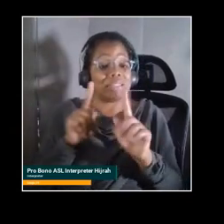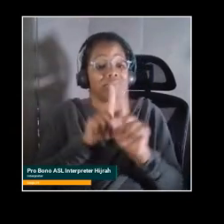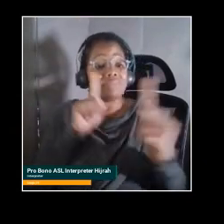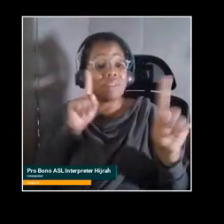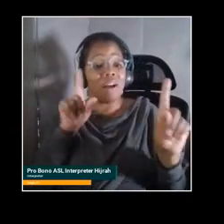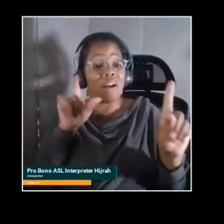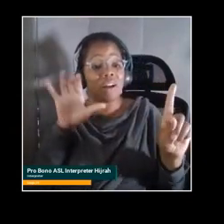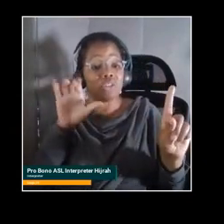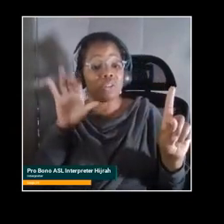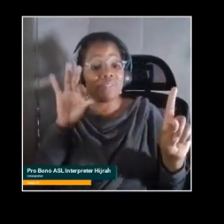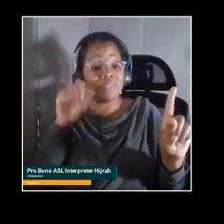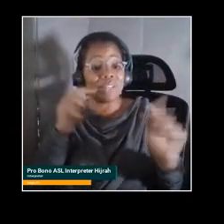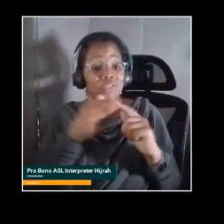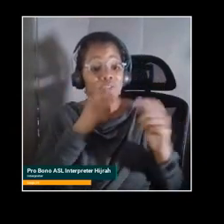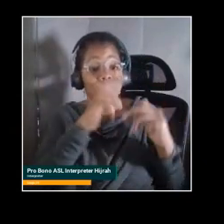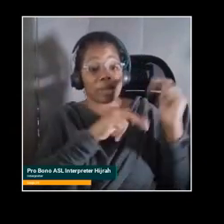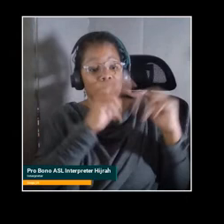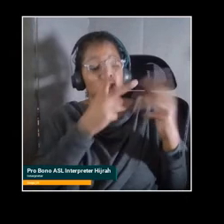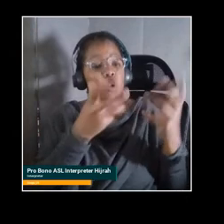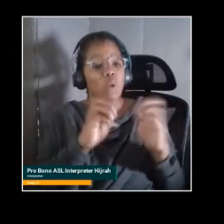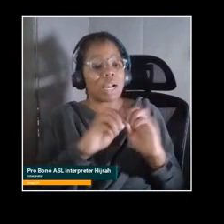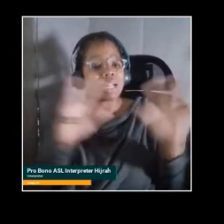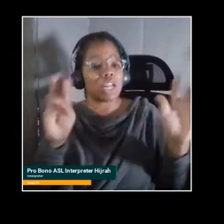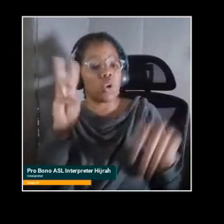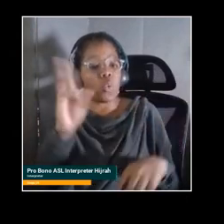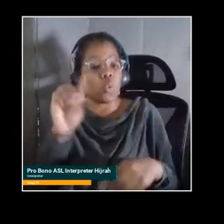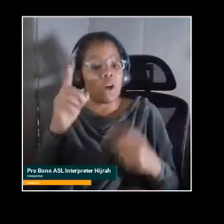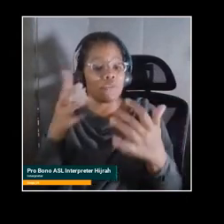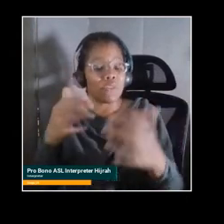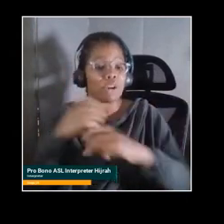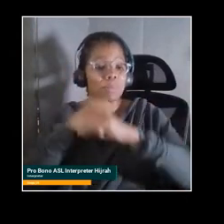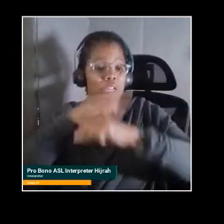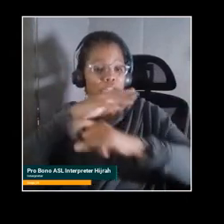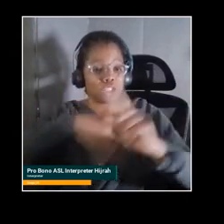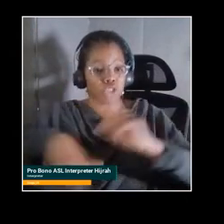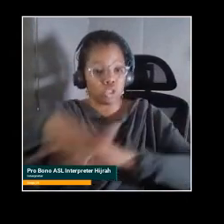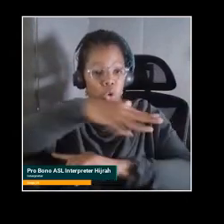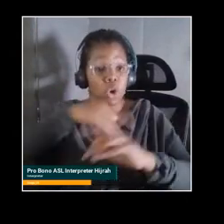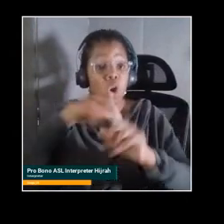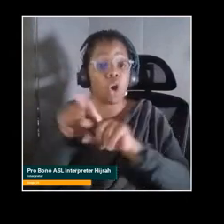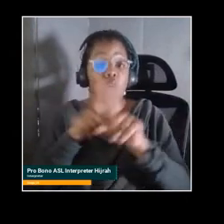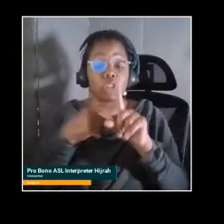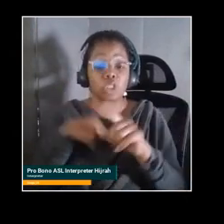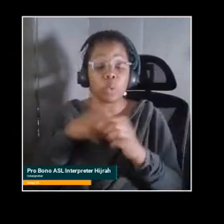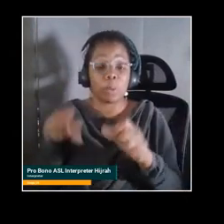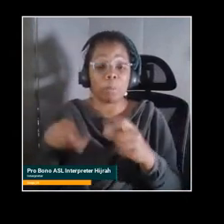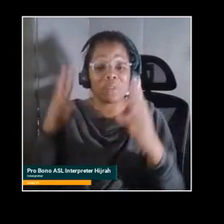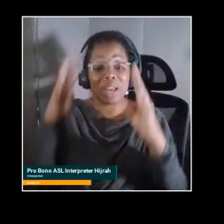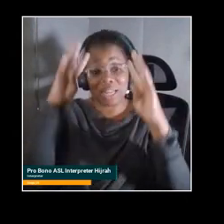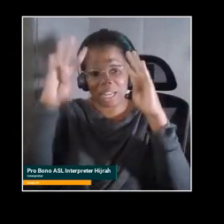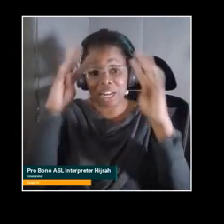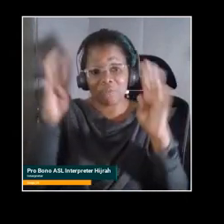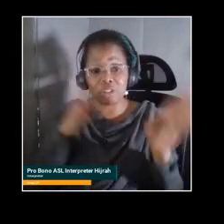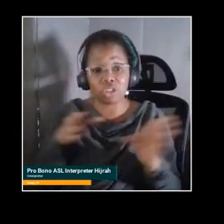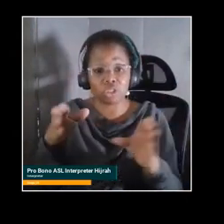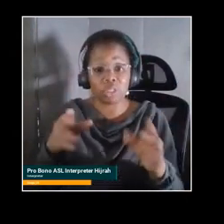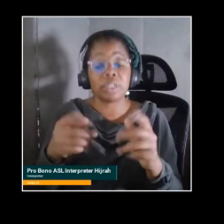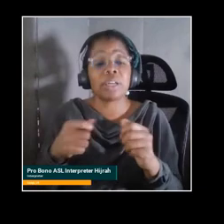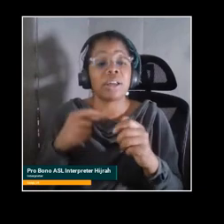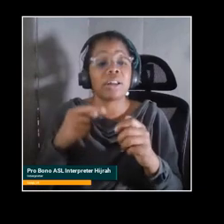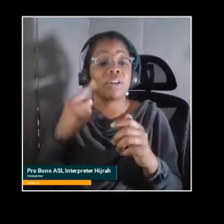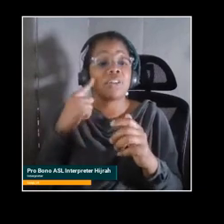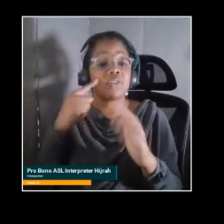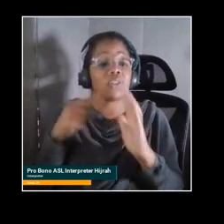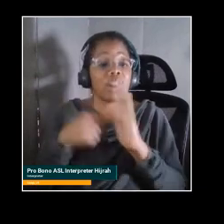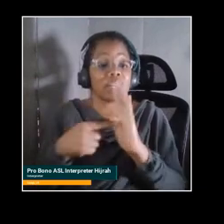clear wildfire protection zone. And also we are providing some innovation strategies, such as turning on shaded fire